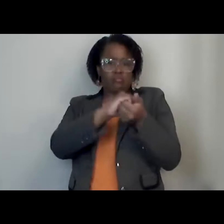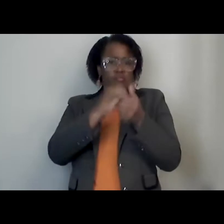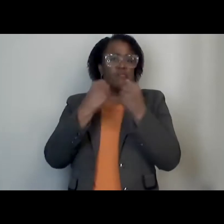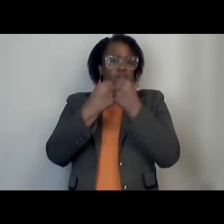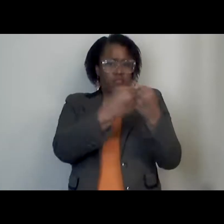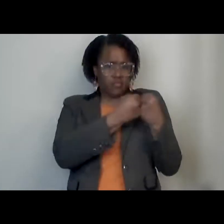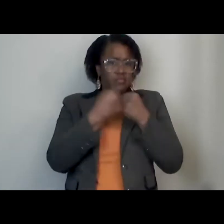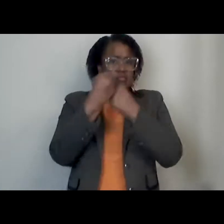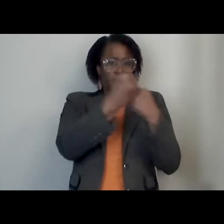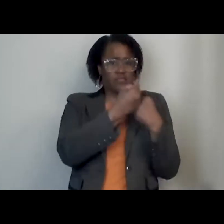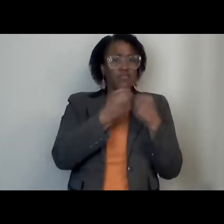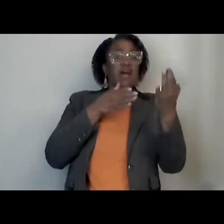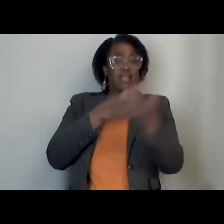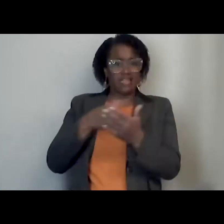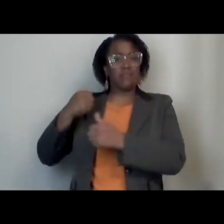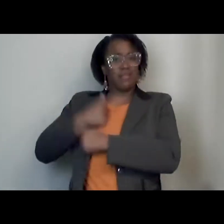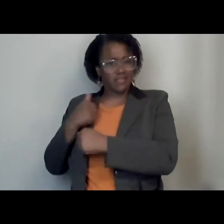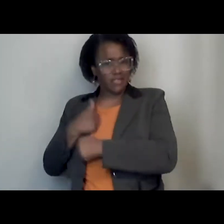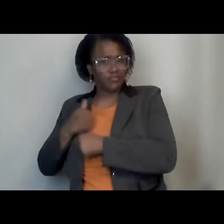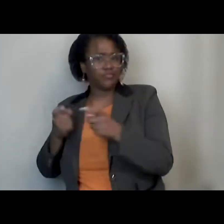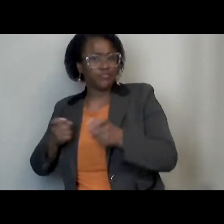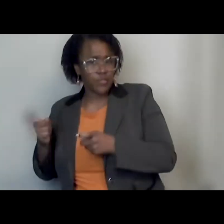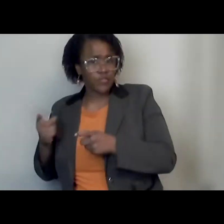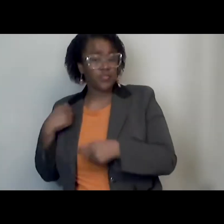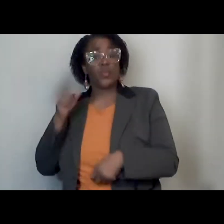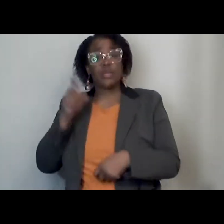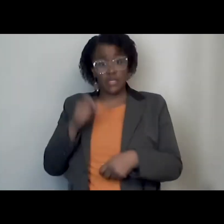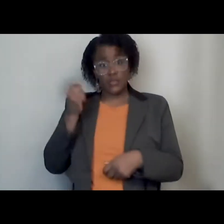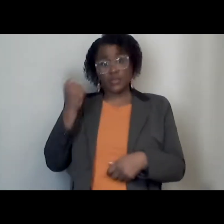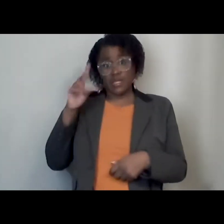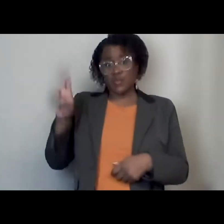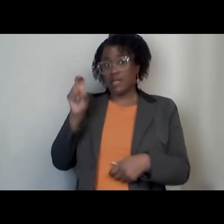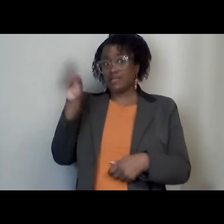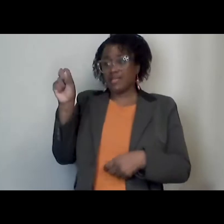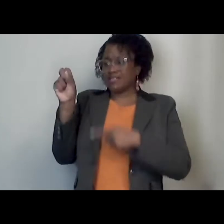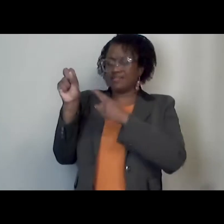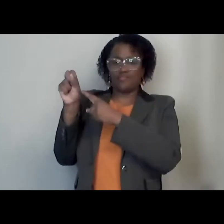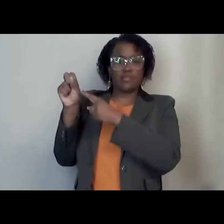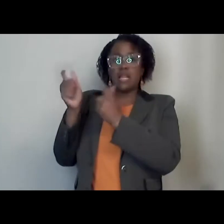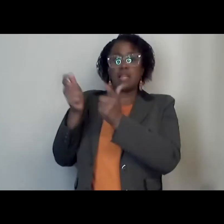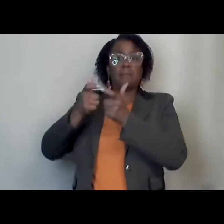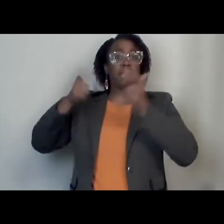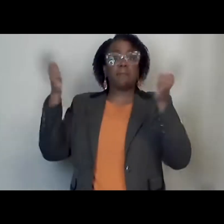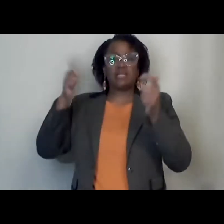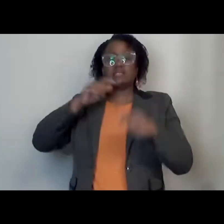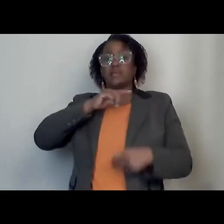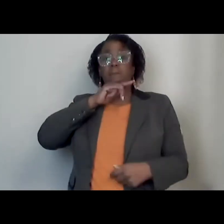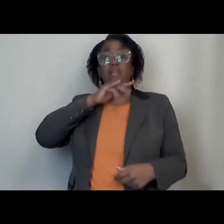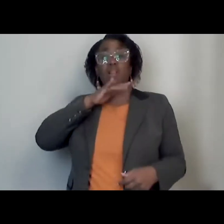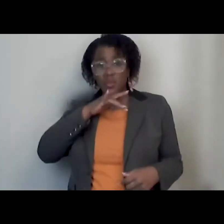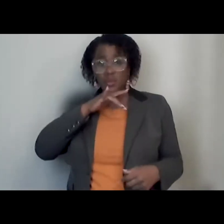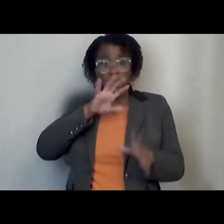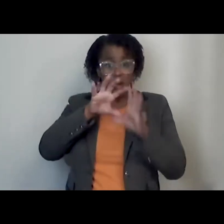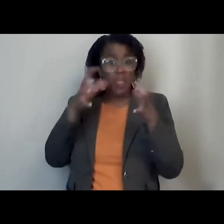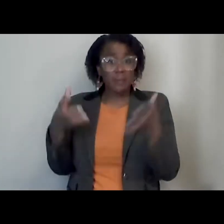against U.S. militarism. We need to keep in mind that the U.S. is the single biggest polluter on the planet.